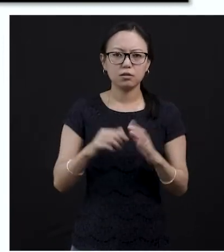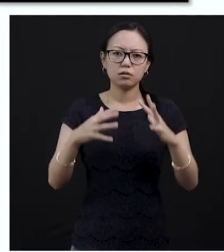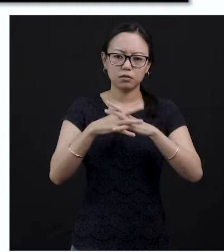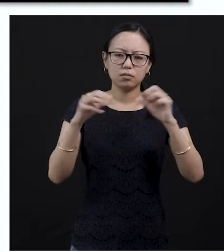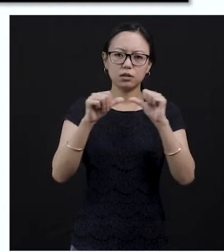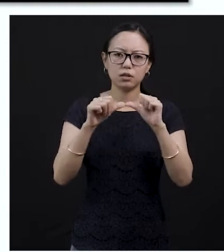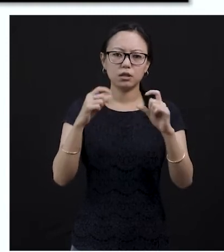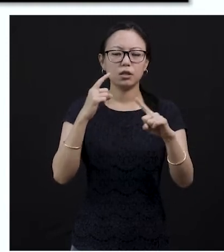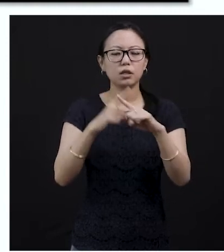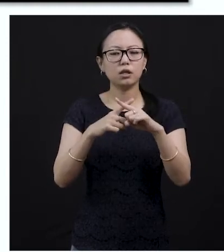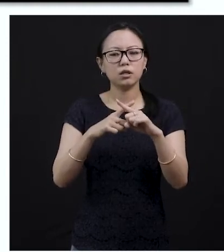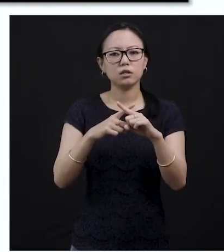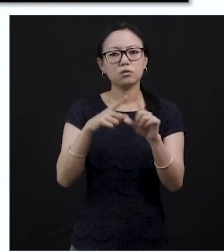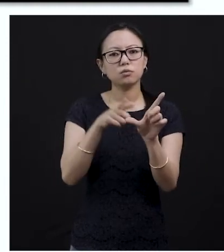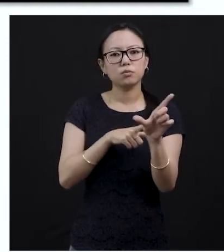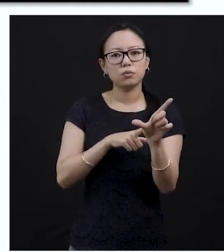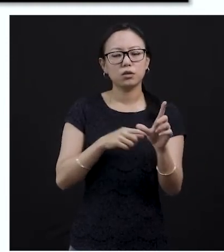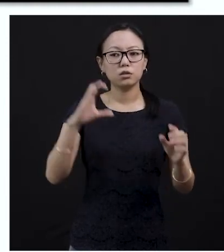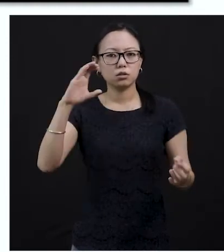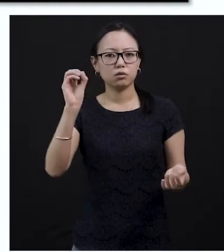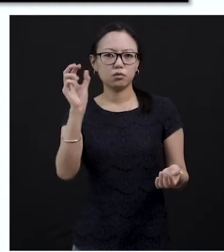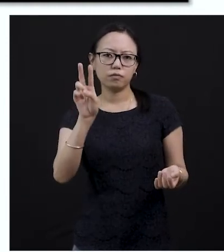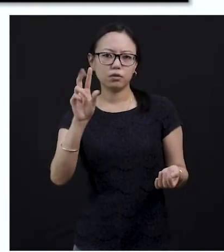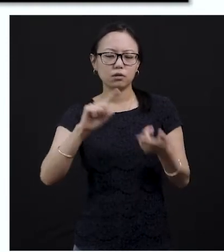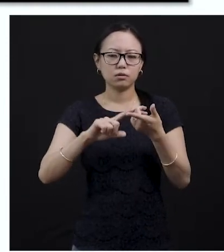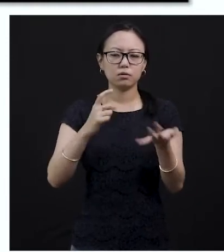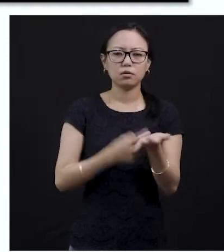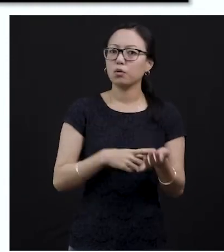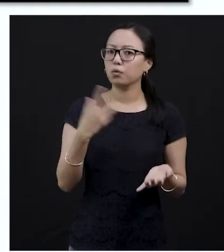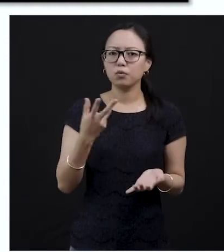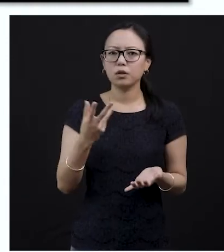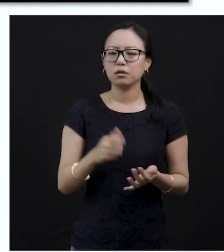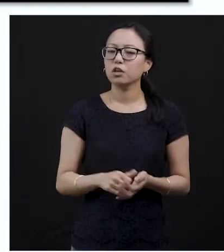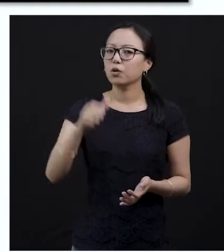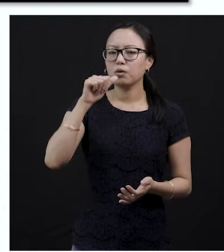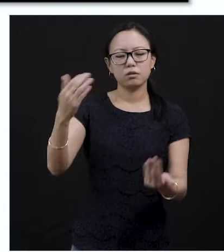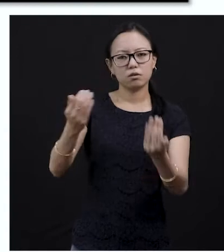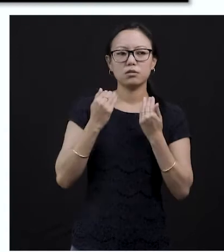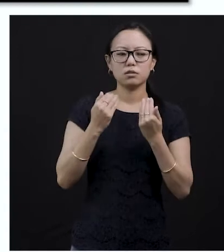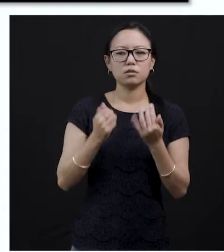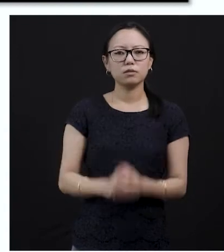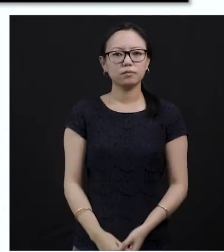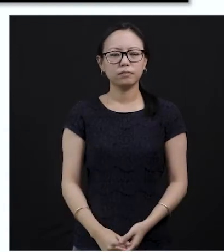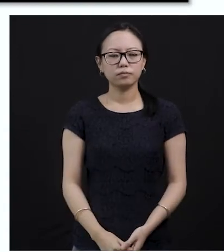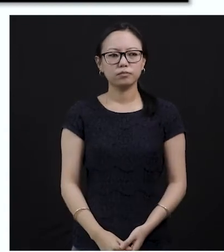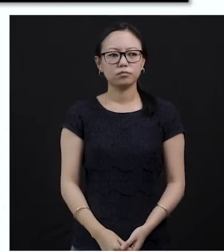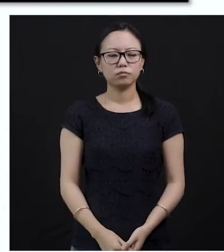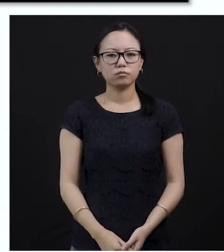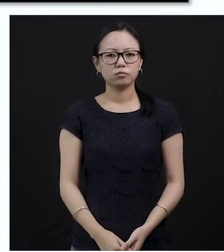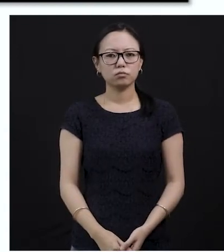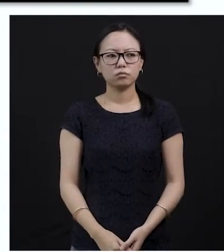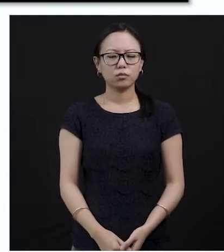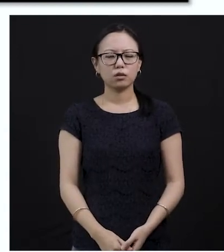water, okay? Which helps to retain water. So these are the desert plants and how they're adapted to desert,